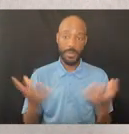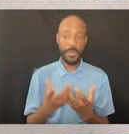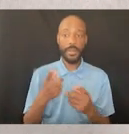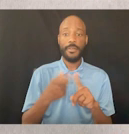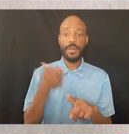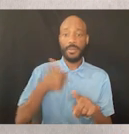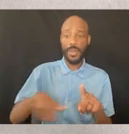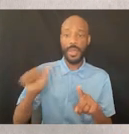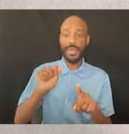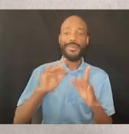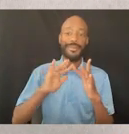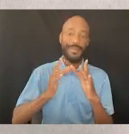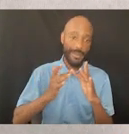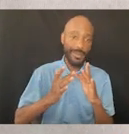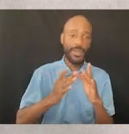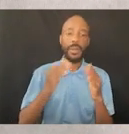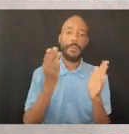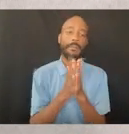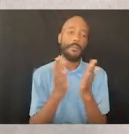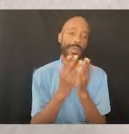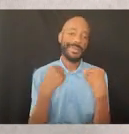can be ordered from any bookstore.